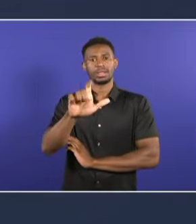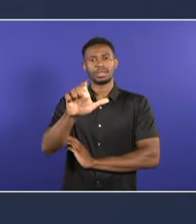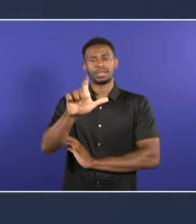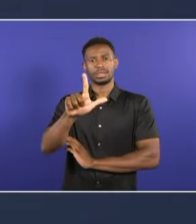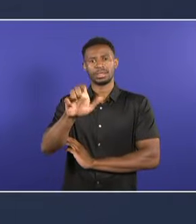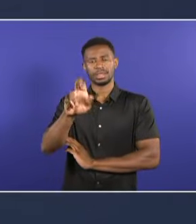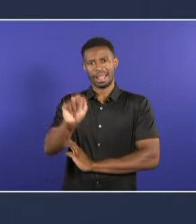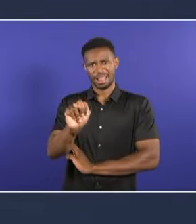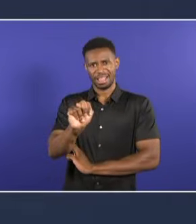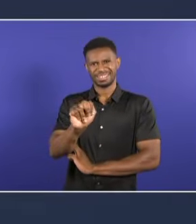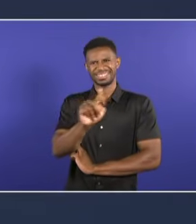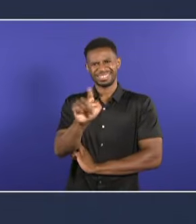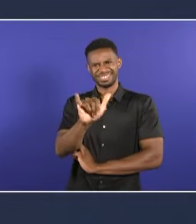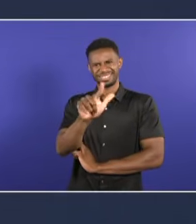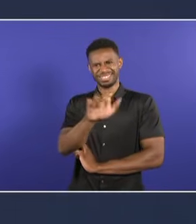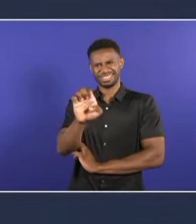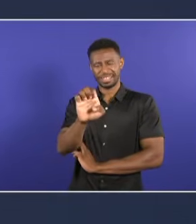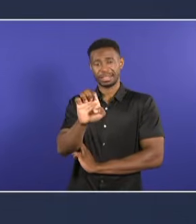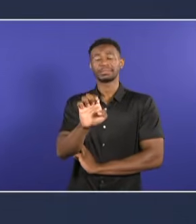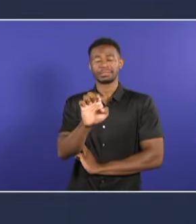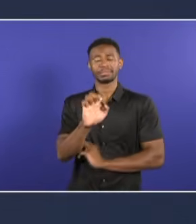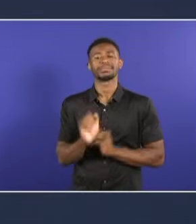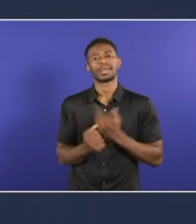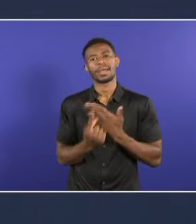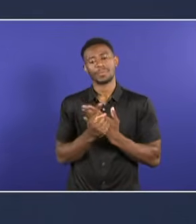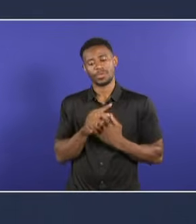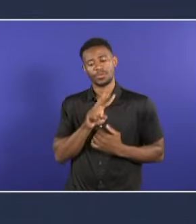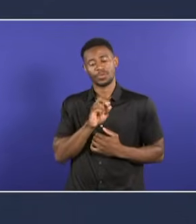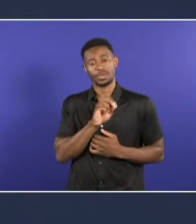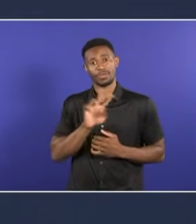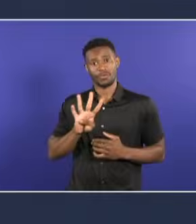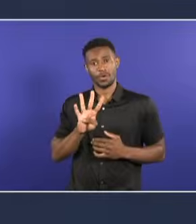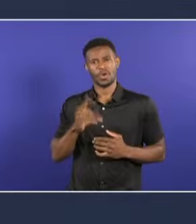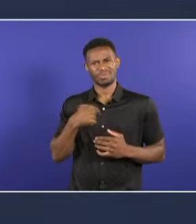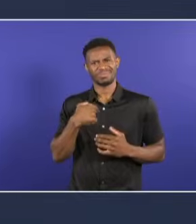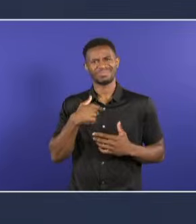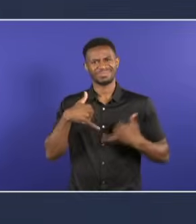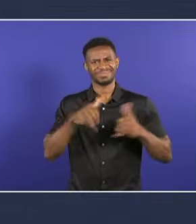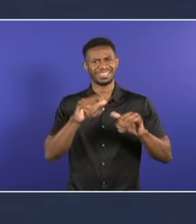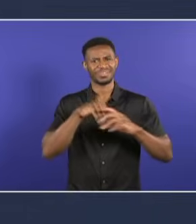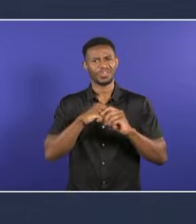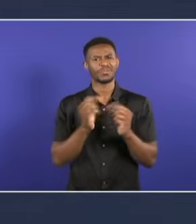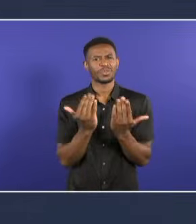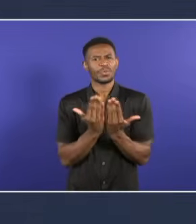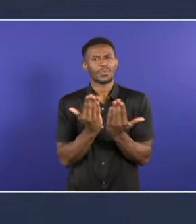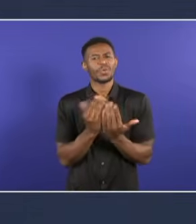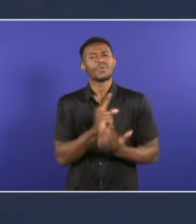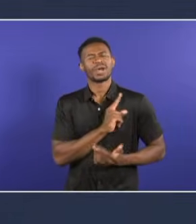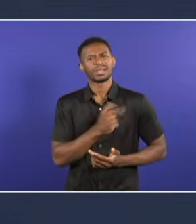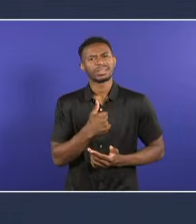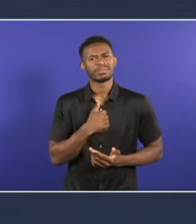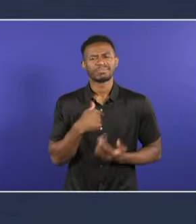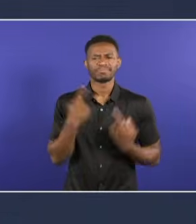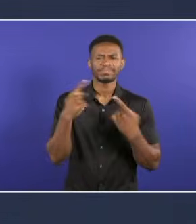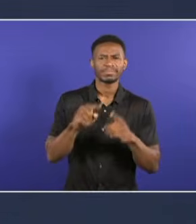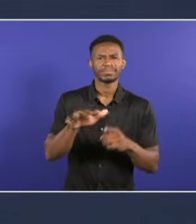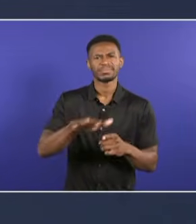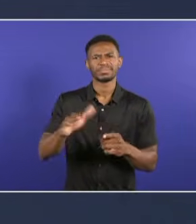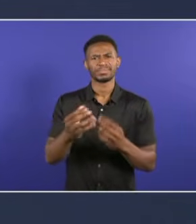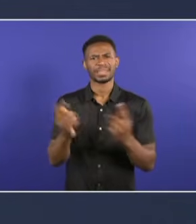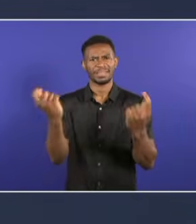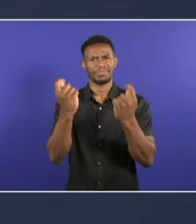Bonteheuwel. At the time, I was still a schoolboy, trying to understand what the DA was all about.